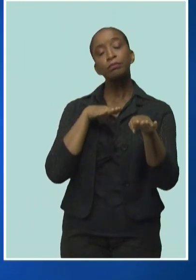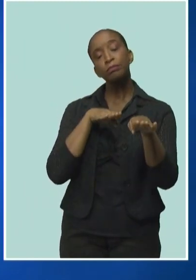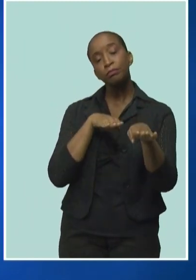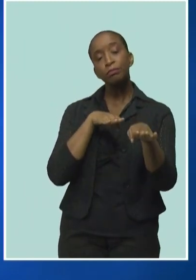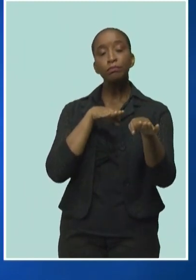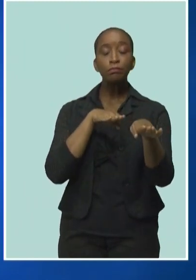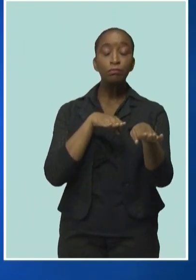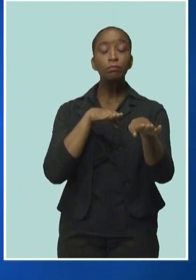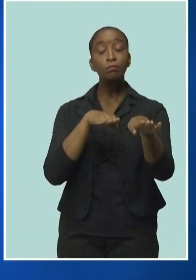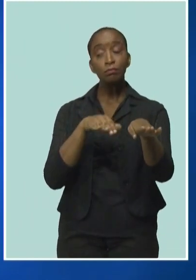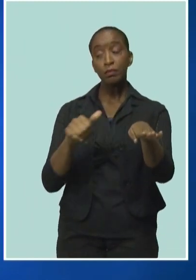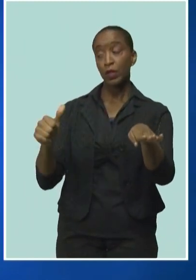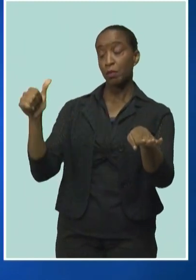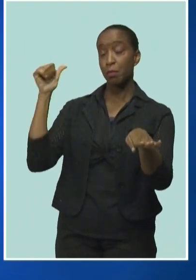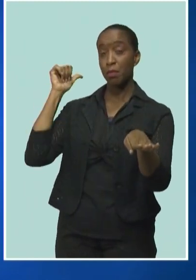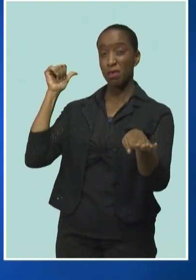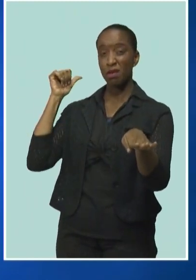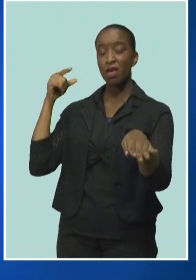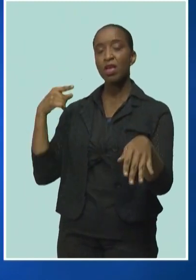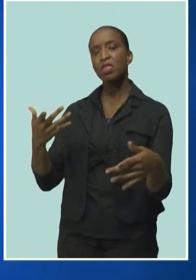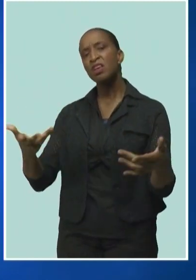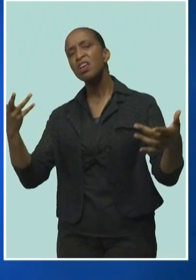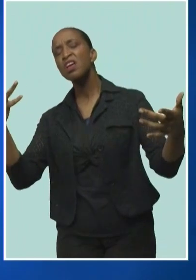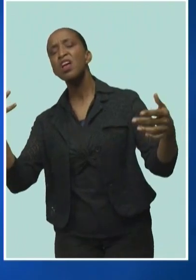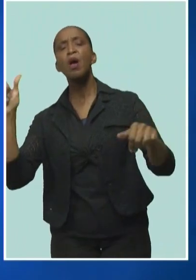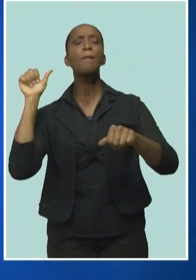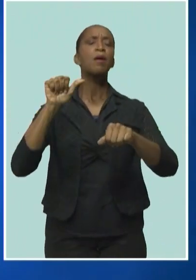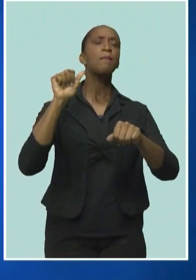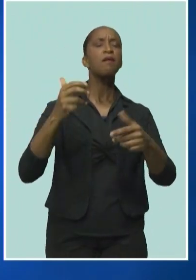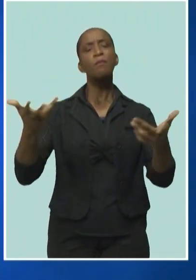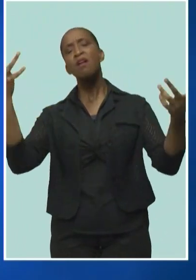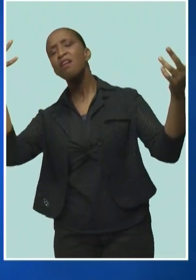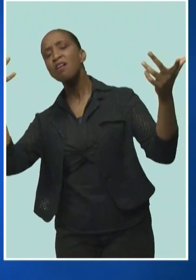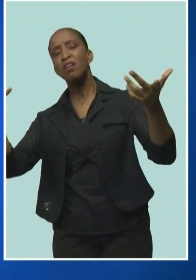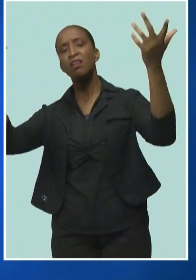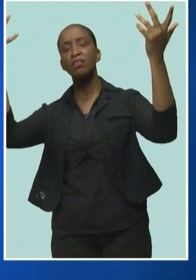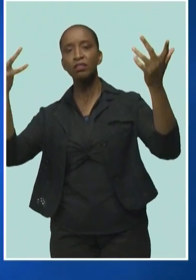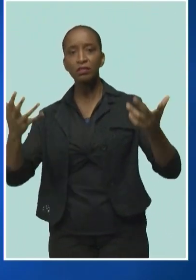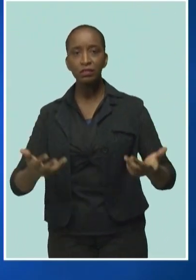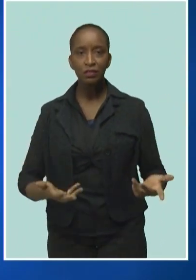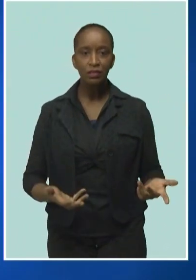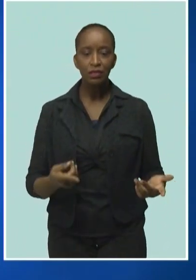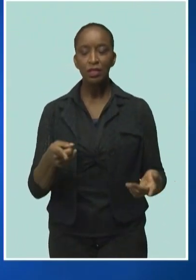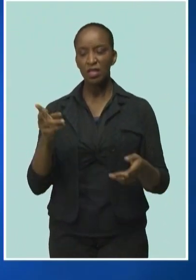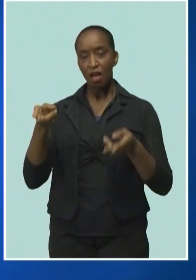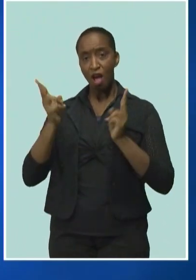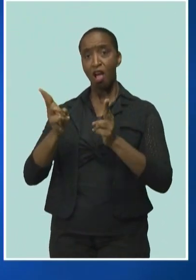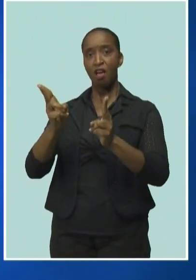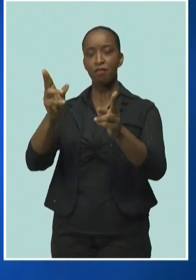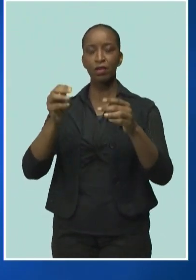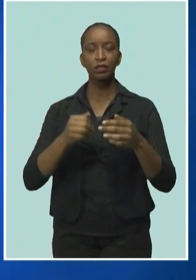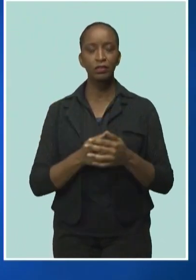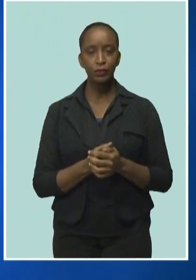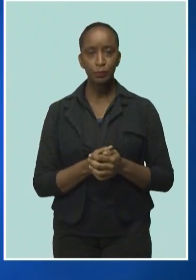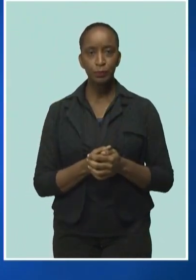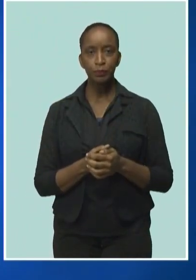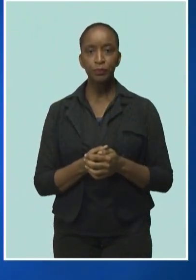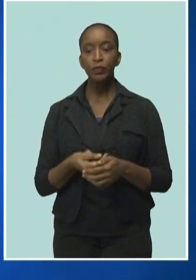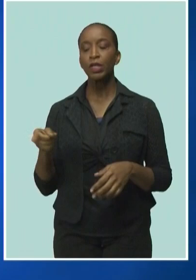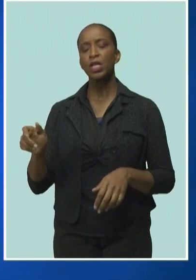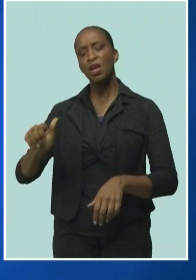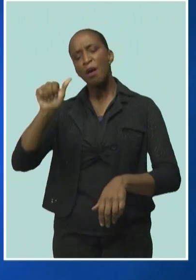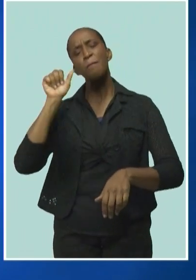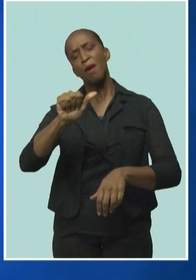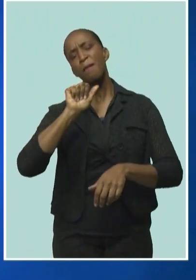in such a hurry to get to wherever it is to get, God knows where, at what time. You can't wait. You can hear the